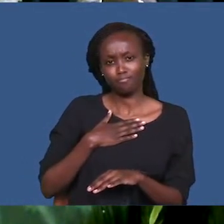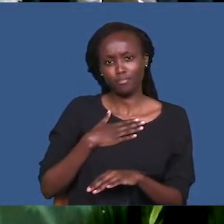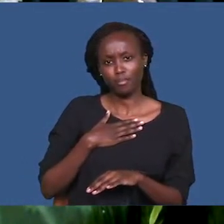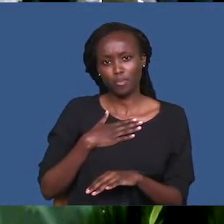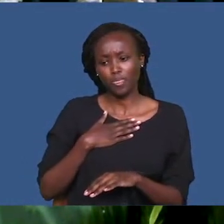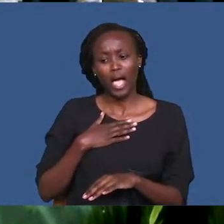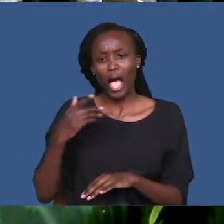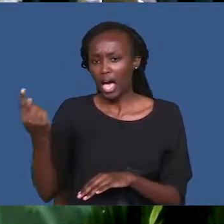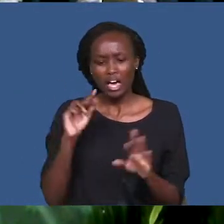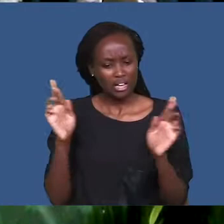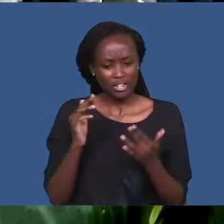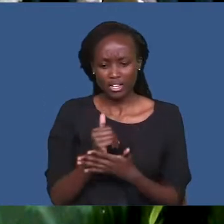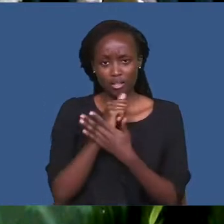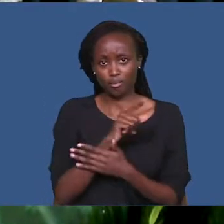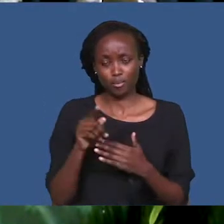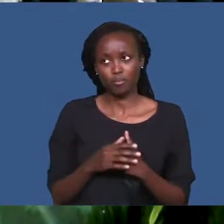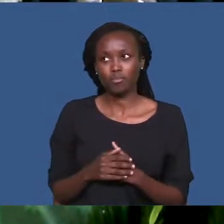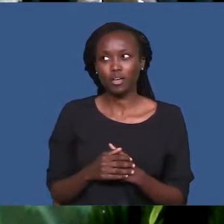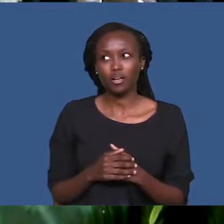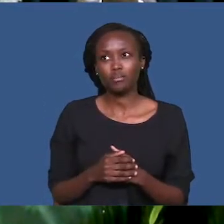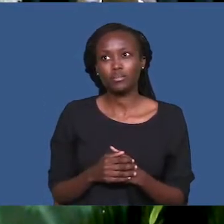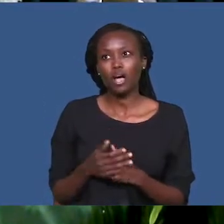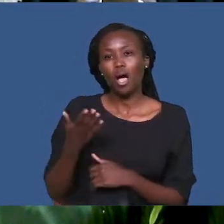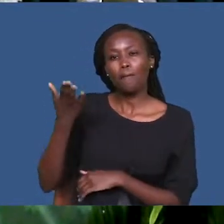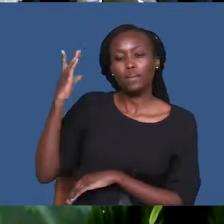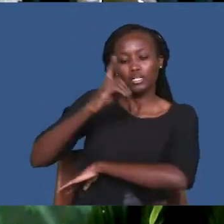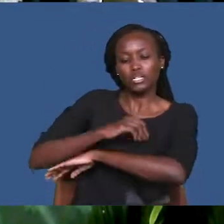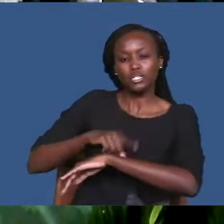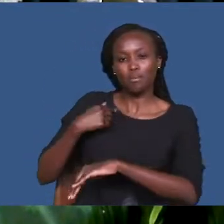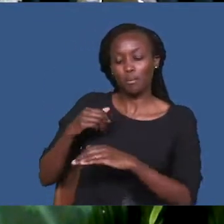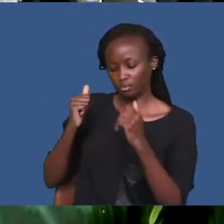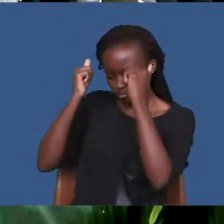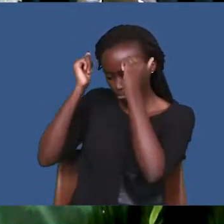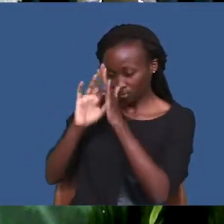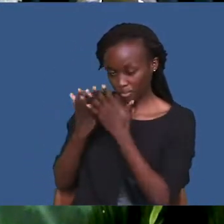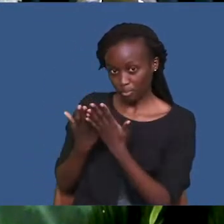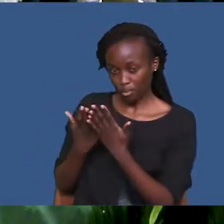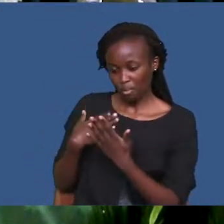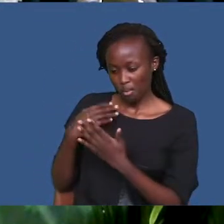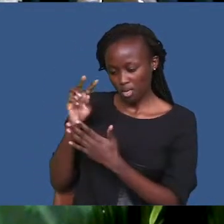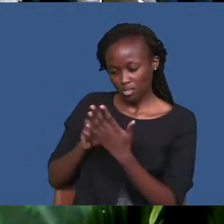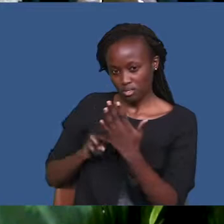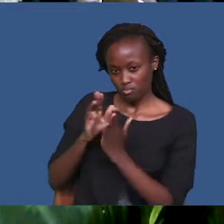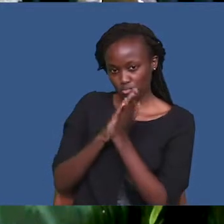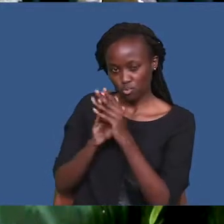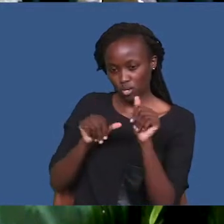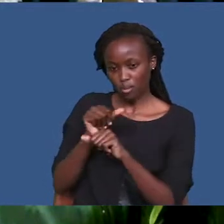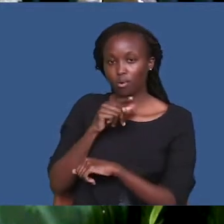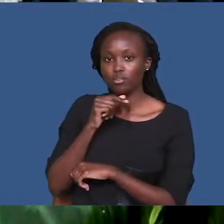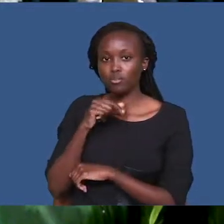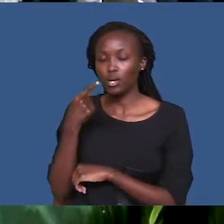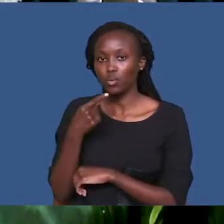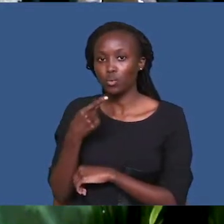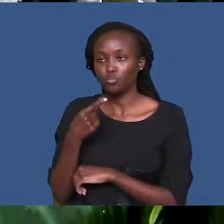I have come to help you. As I was doing my daily devotion the other day, there's something that came across, a man who had a gym